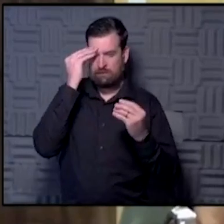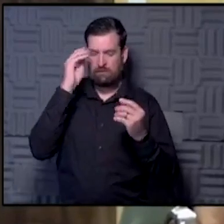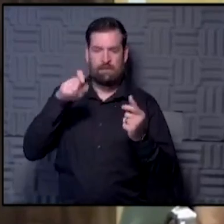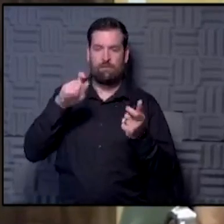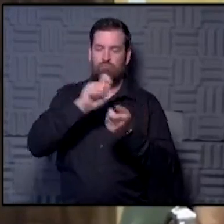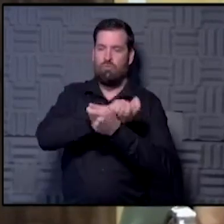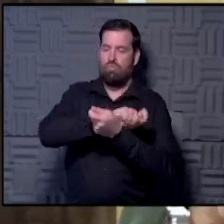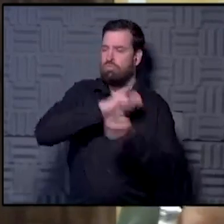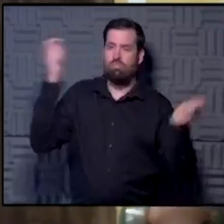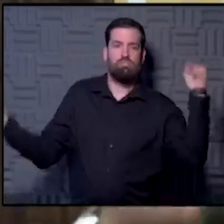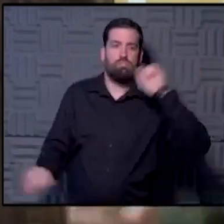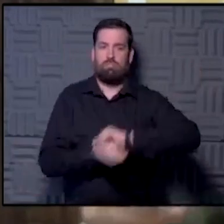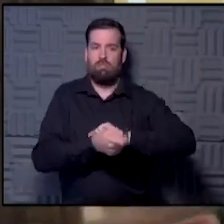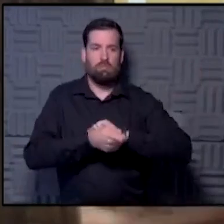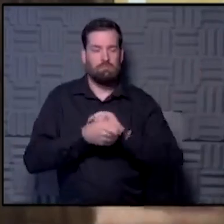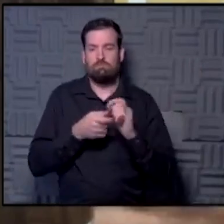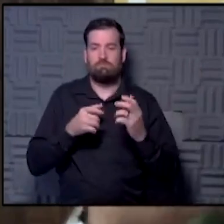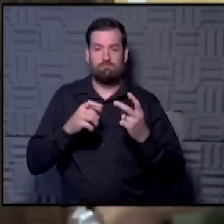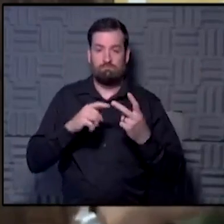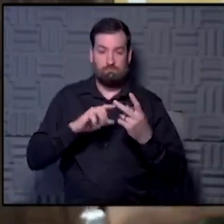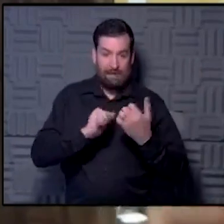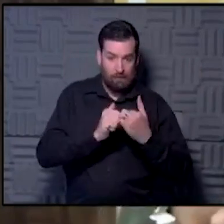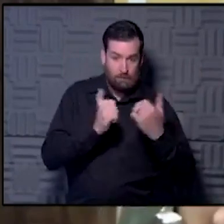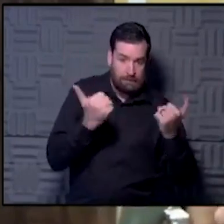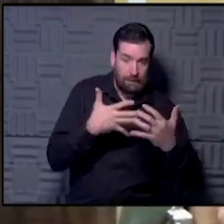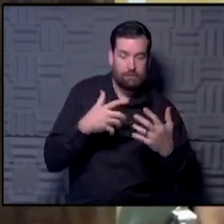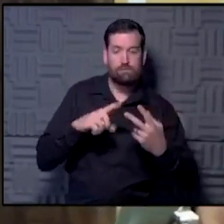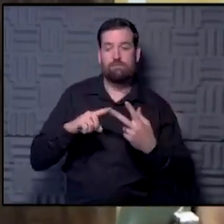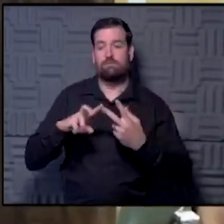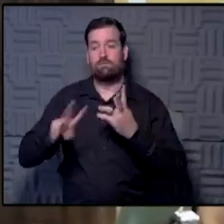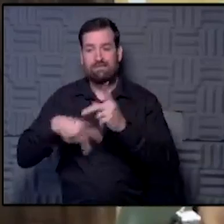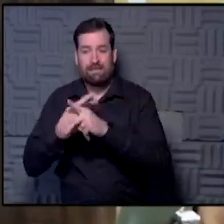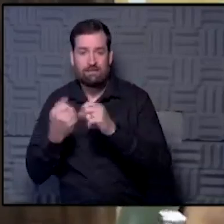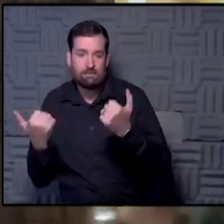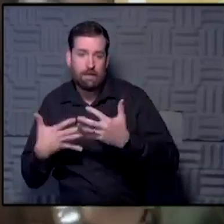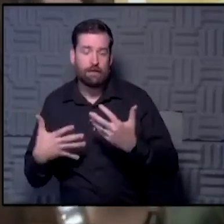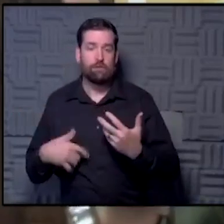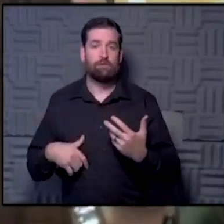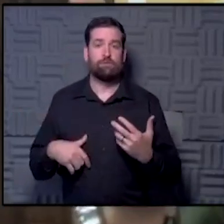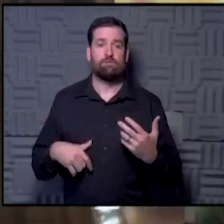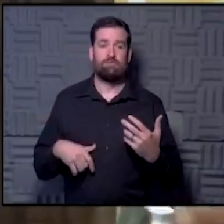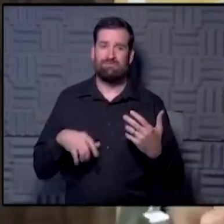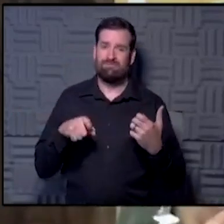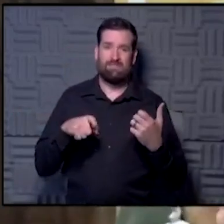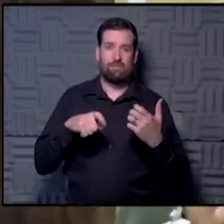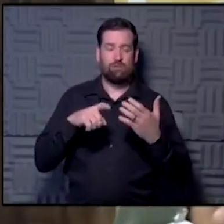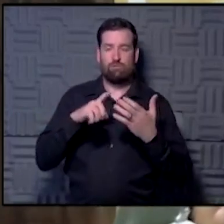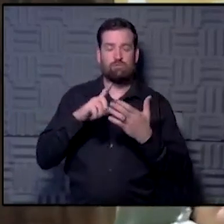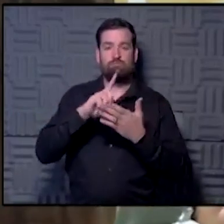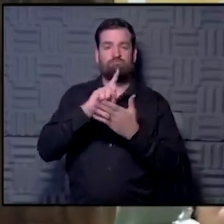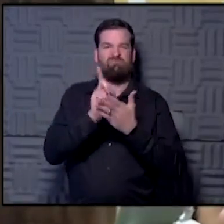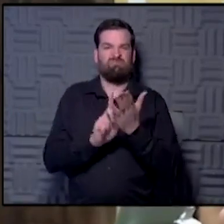redesign everything from how we scared to the types of scares. We had to redesign